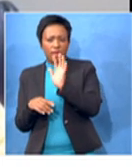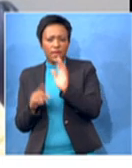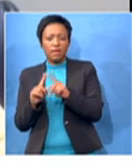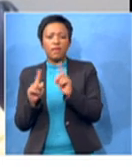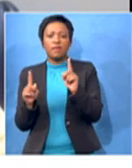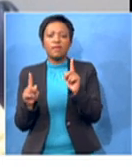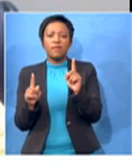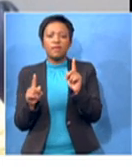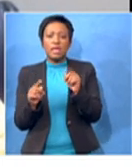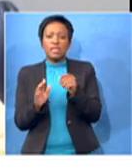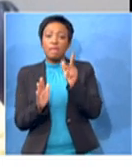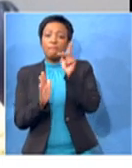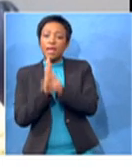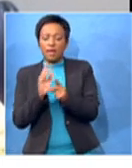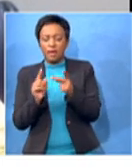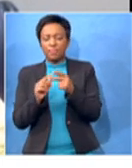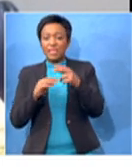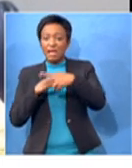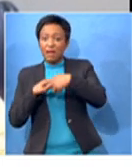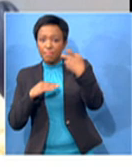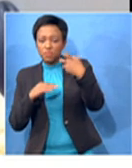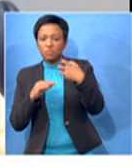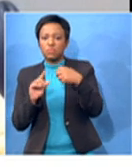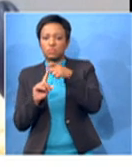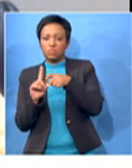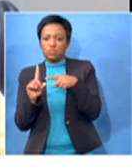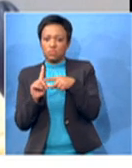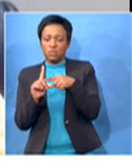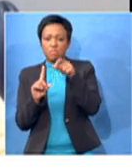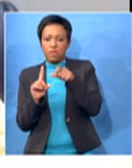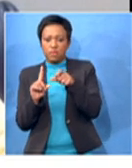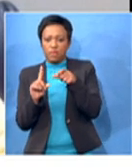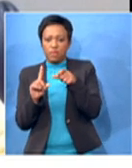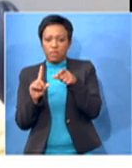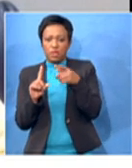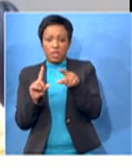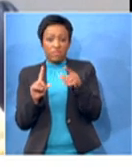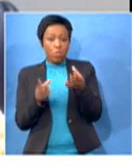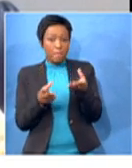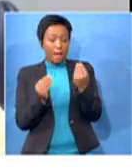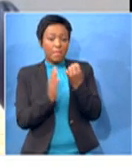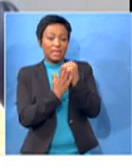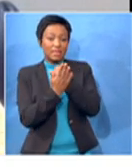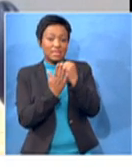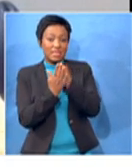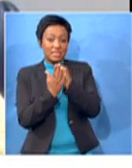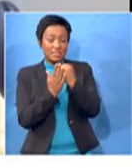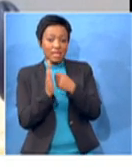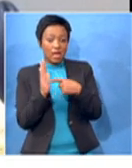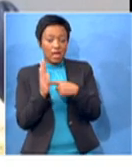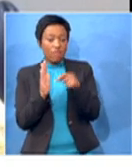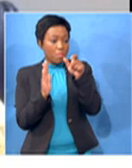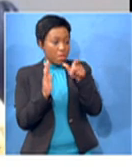murderer and the rapist, is that if we had the sex offender register at the time,